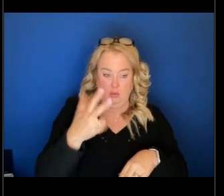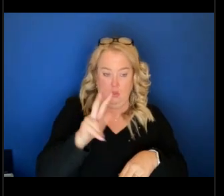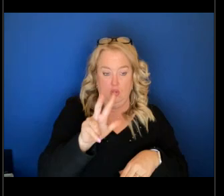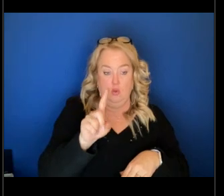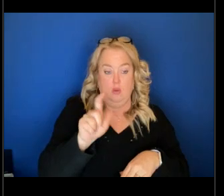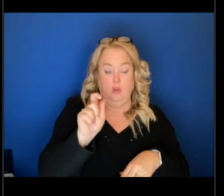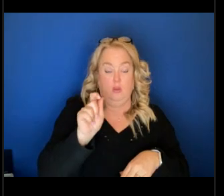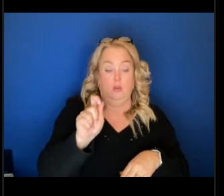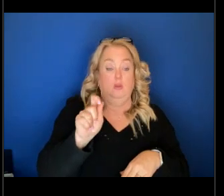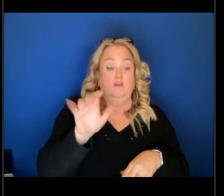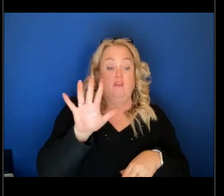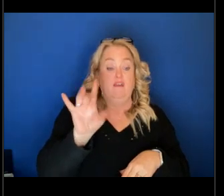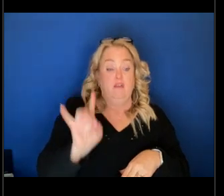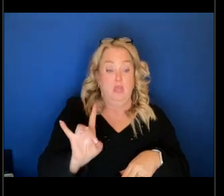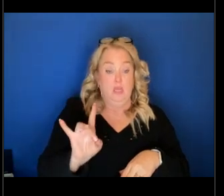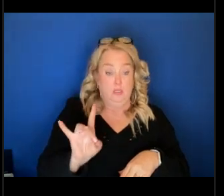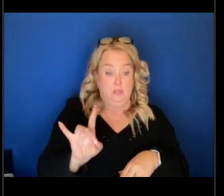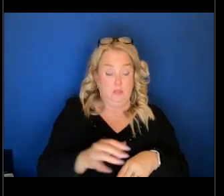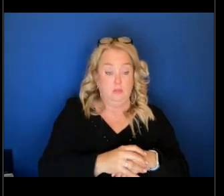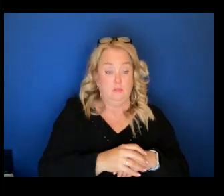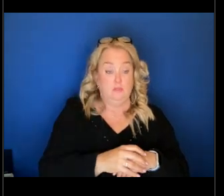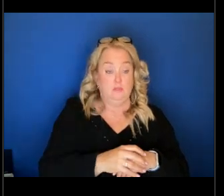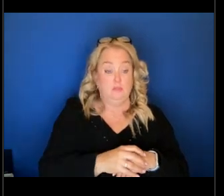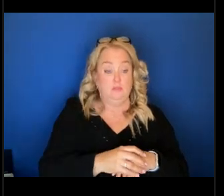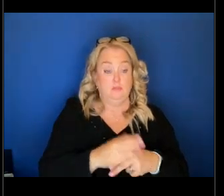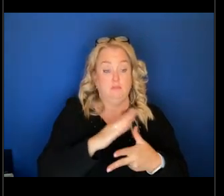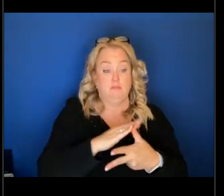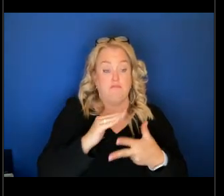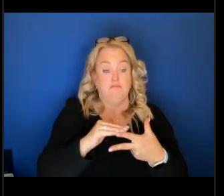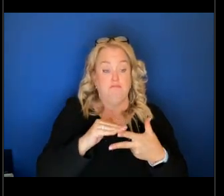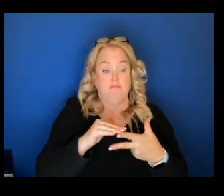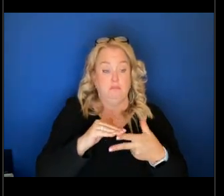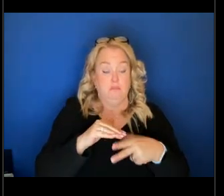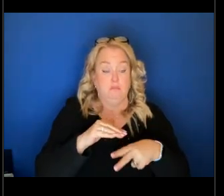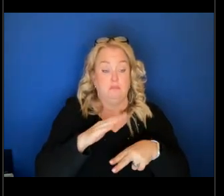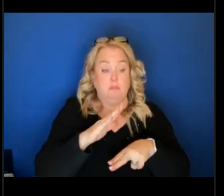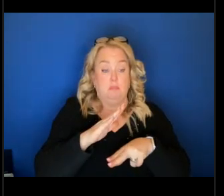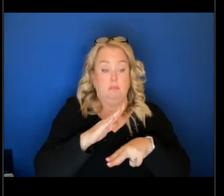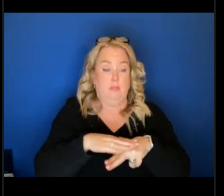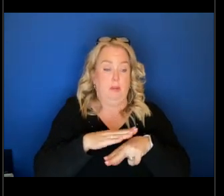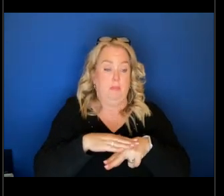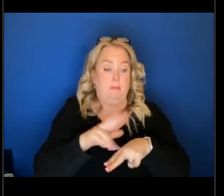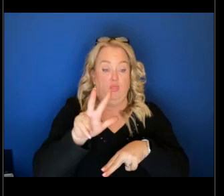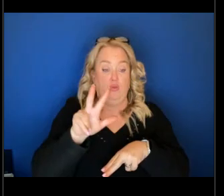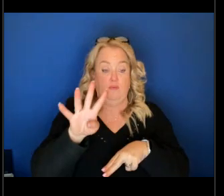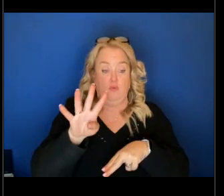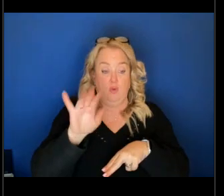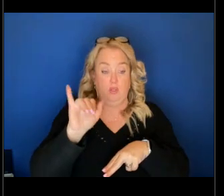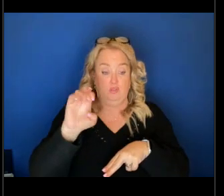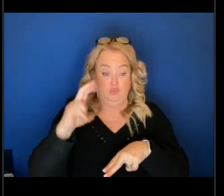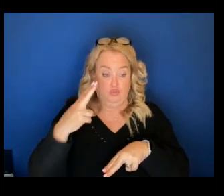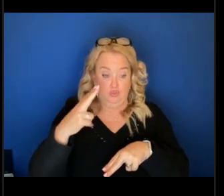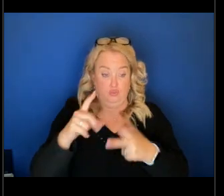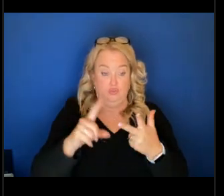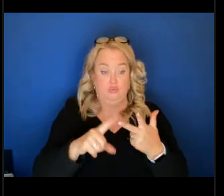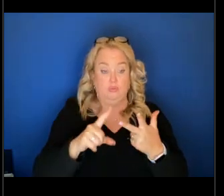measured is 31 5/8 inch. Option 2, minimum 34